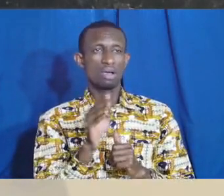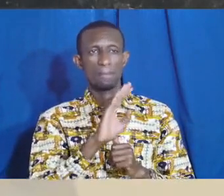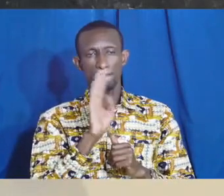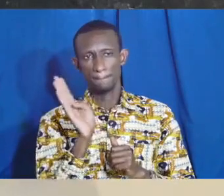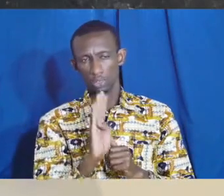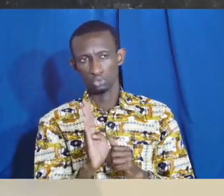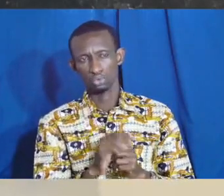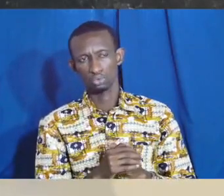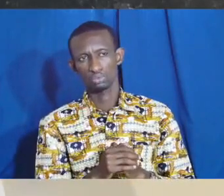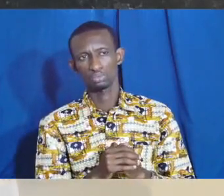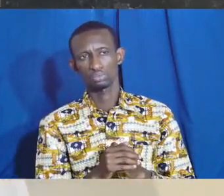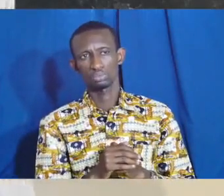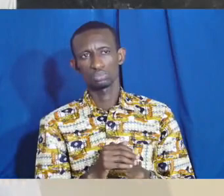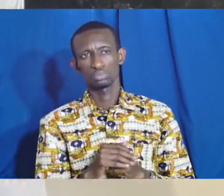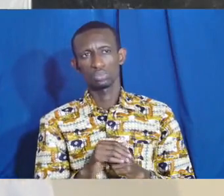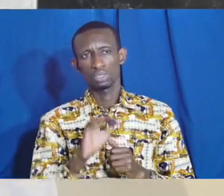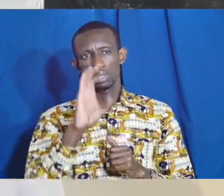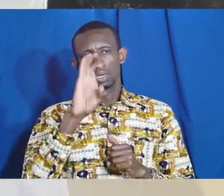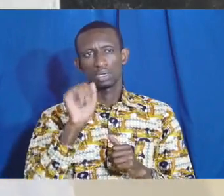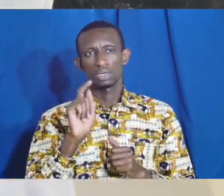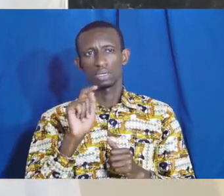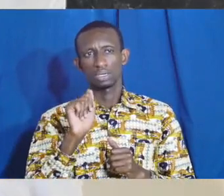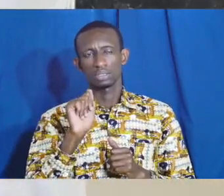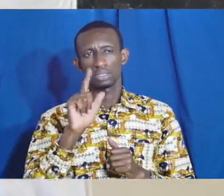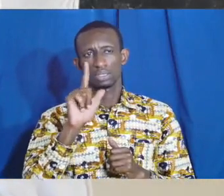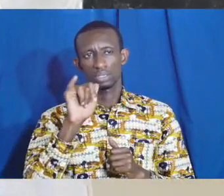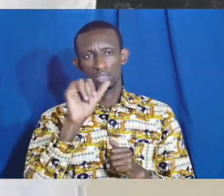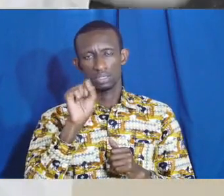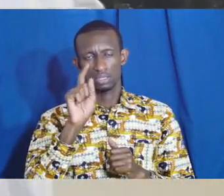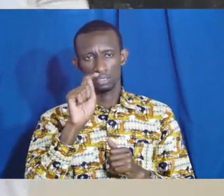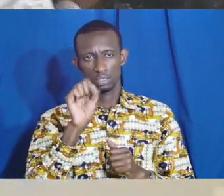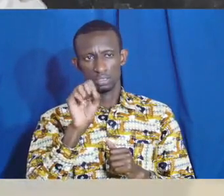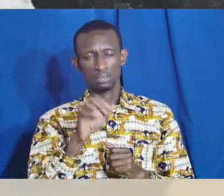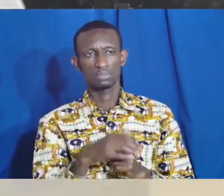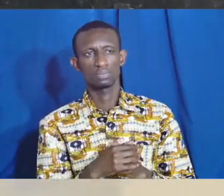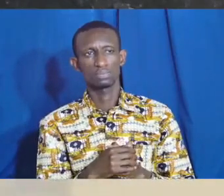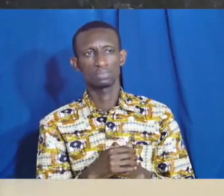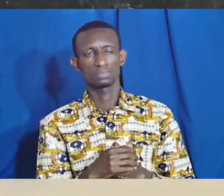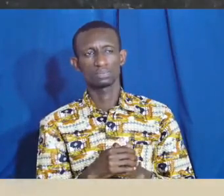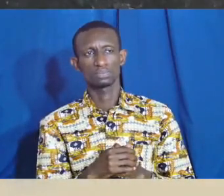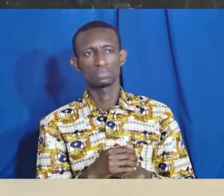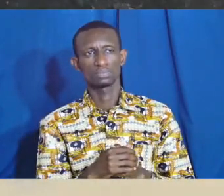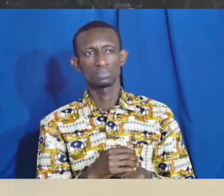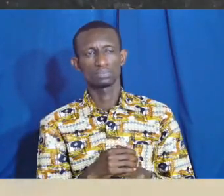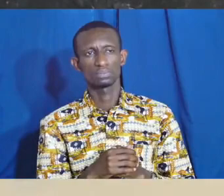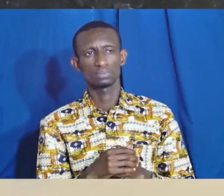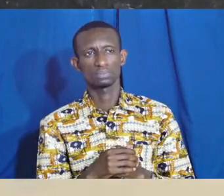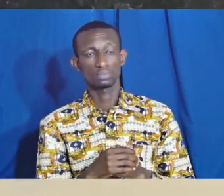biological catalysts. If I say catalysts that